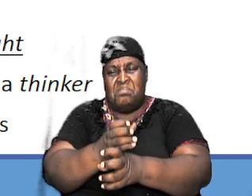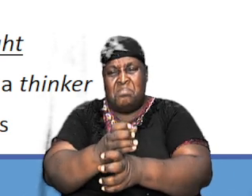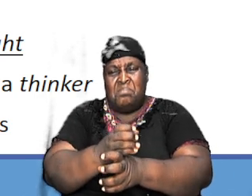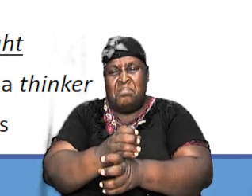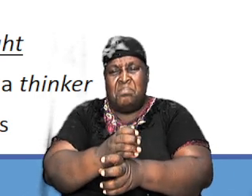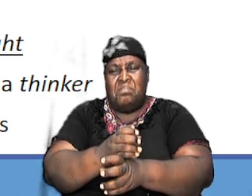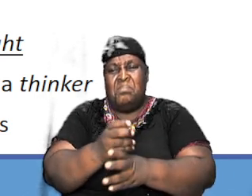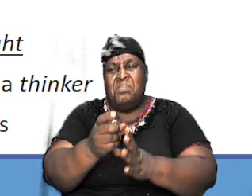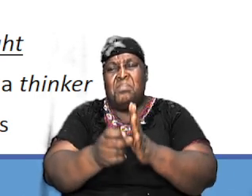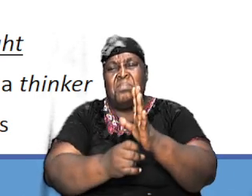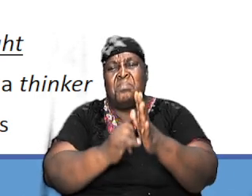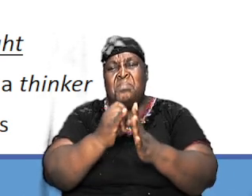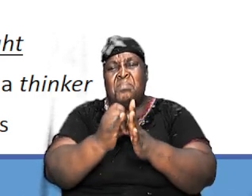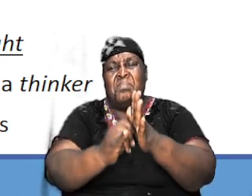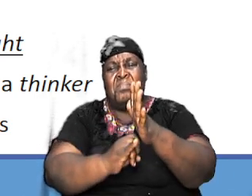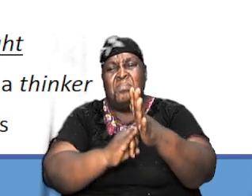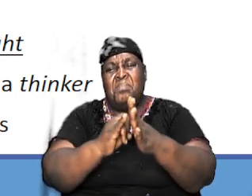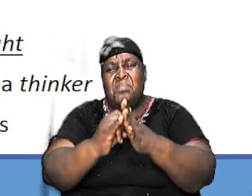design. You know,